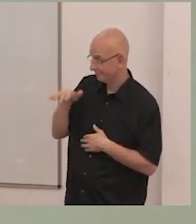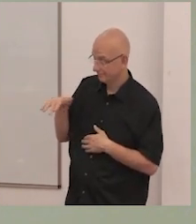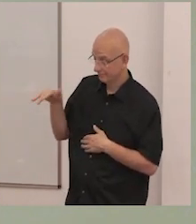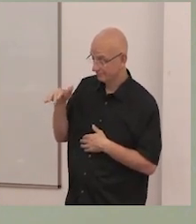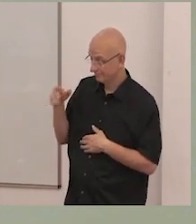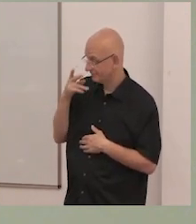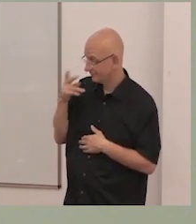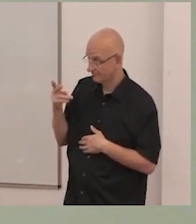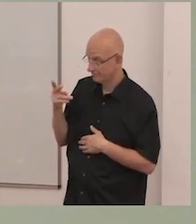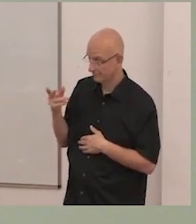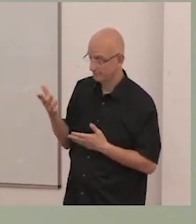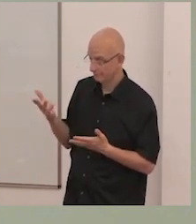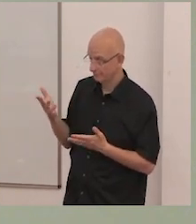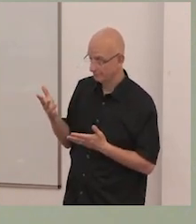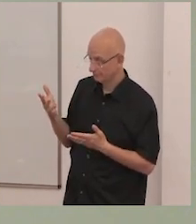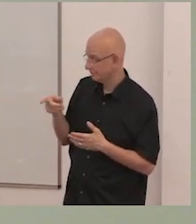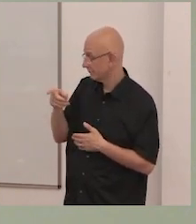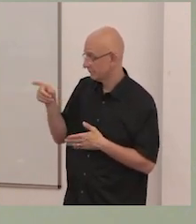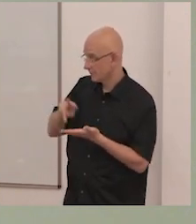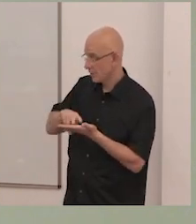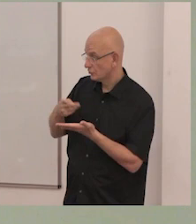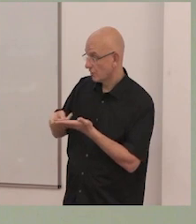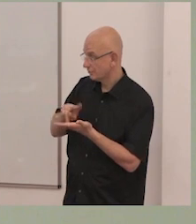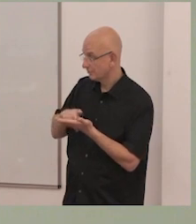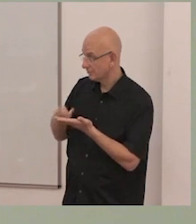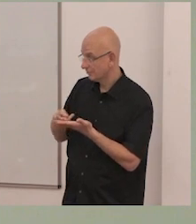did not hide the formulation, the